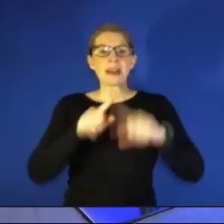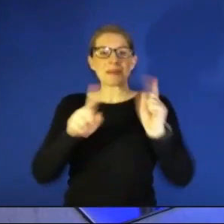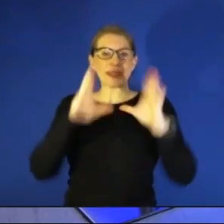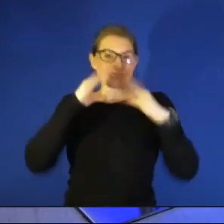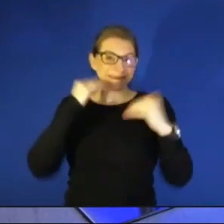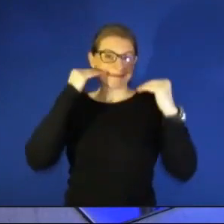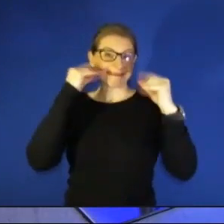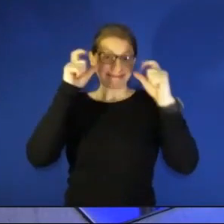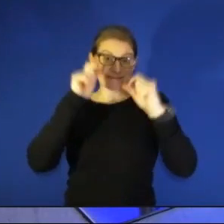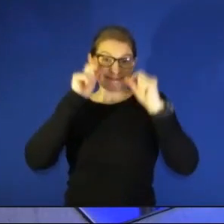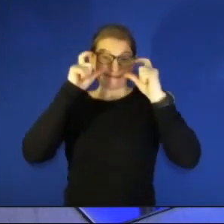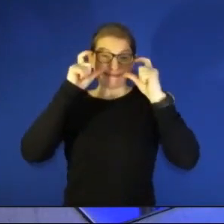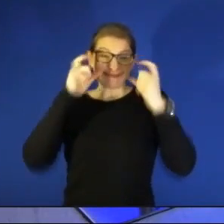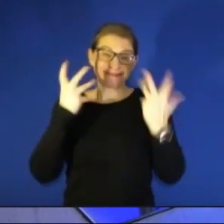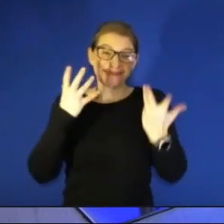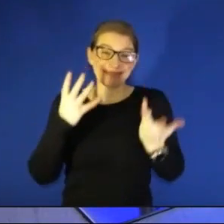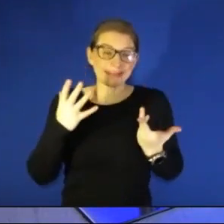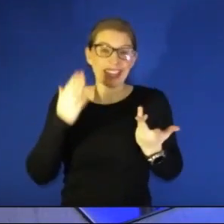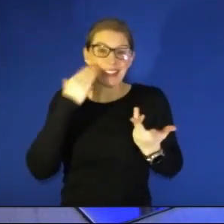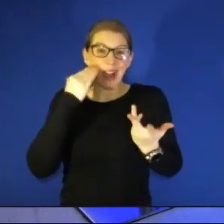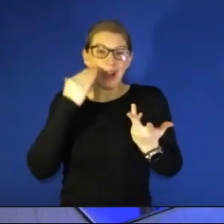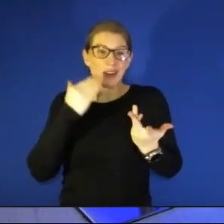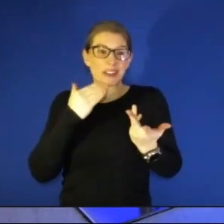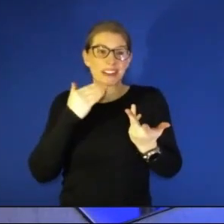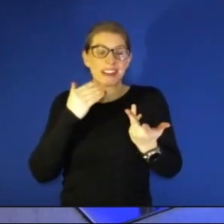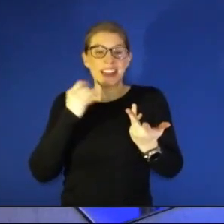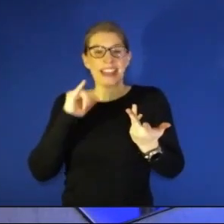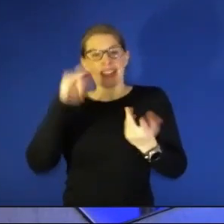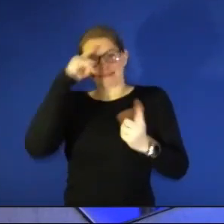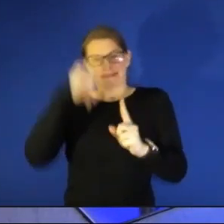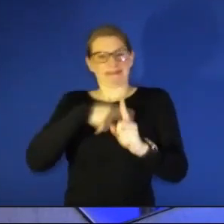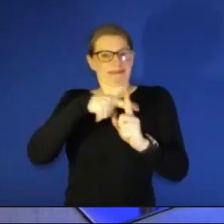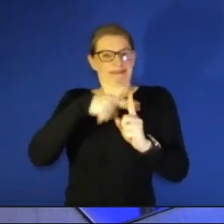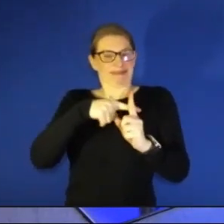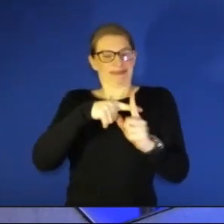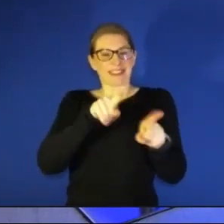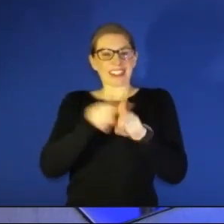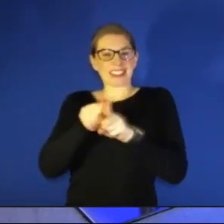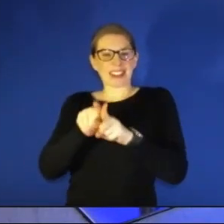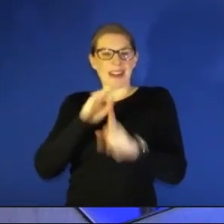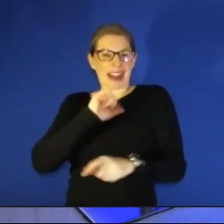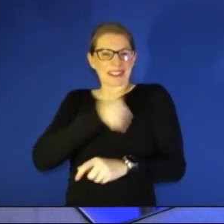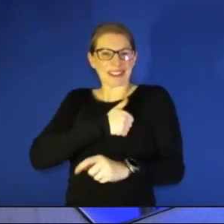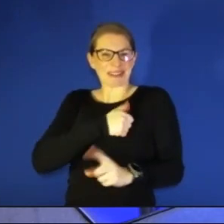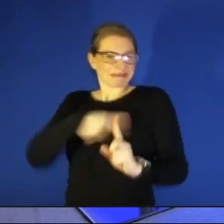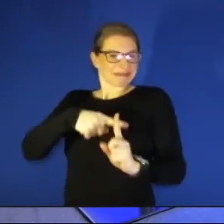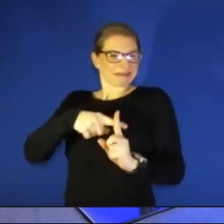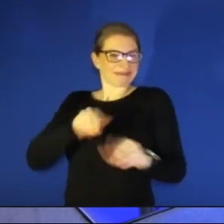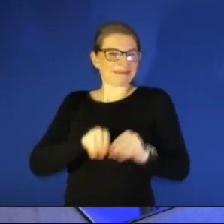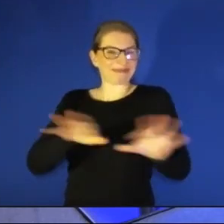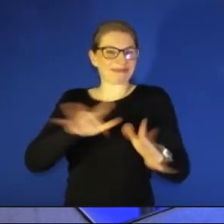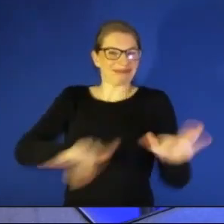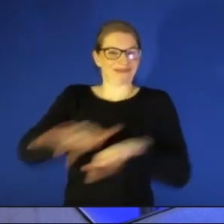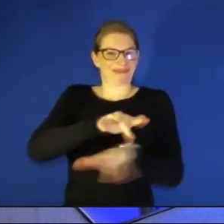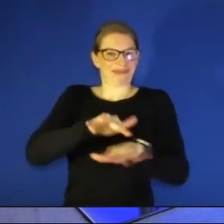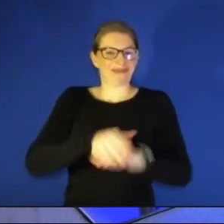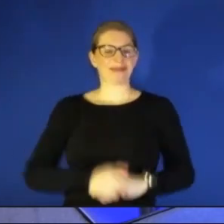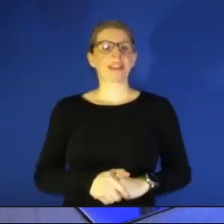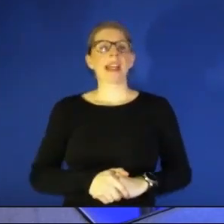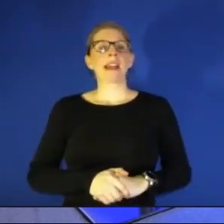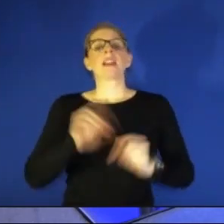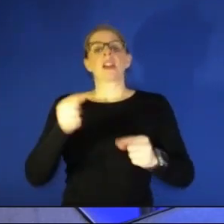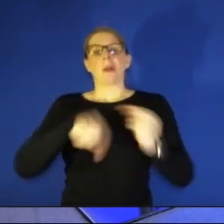see people and kind of feel that love and feel that vibe, and certainly new opportunities. That's what this is all about. Let's talk a little bit more about, I want to go back to